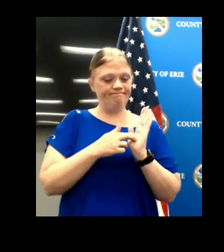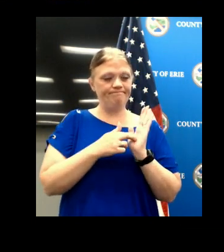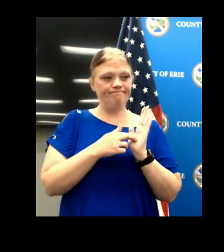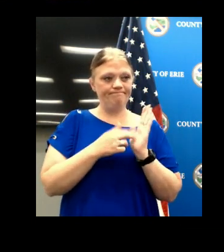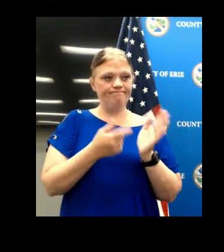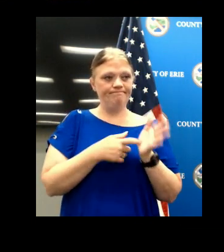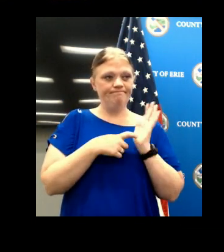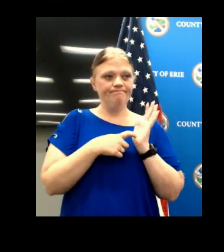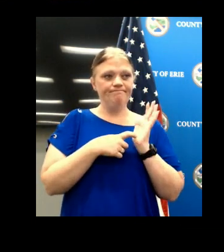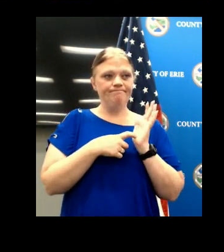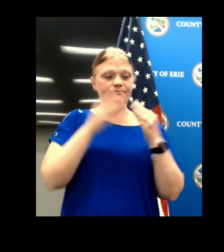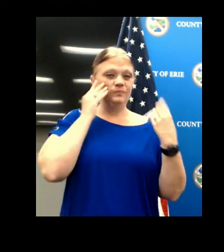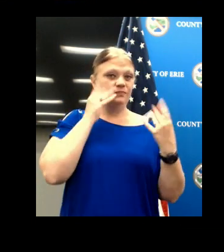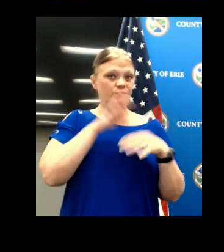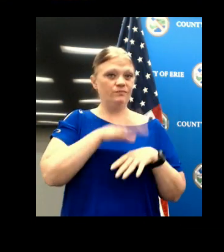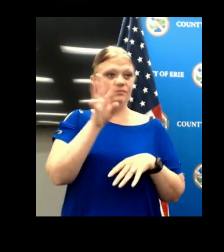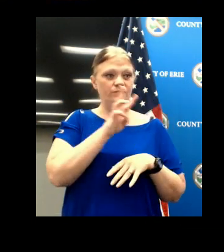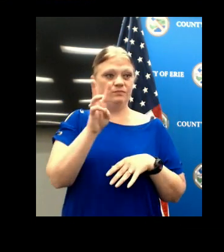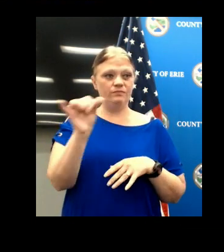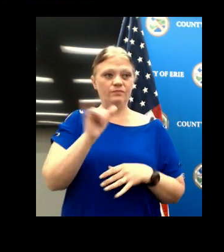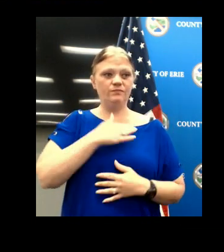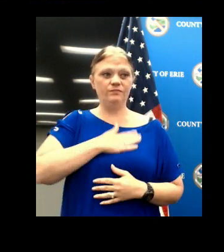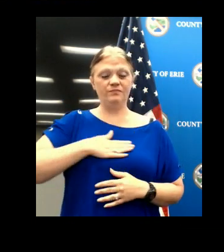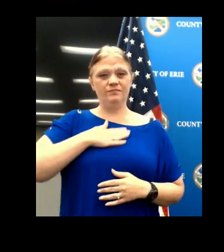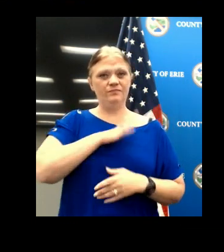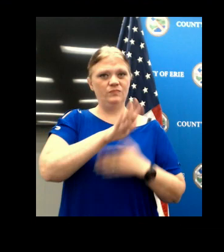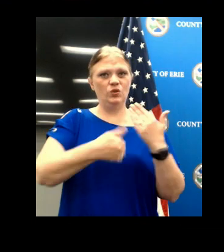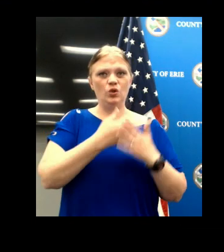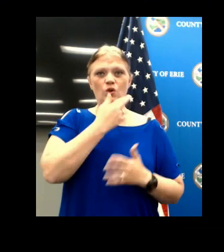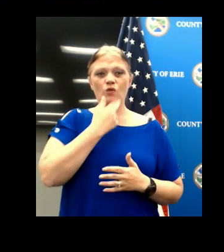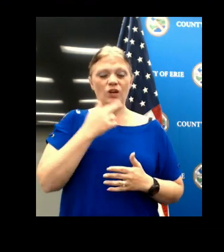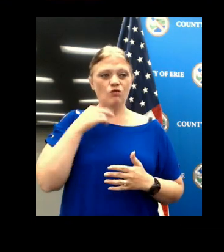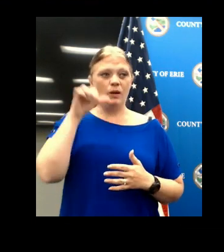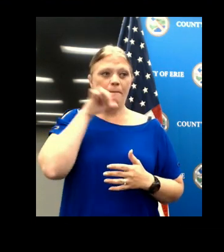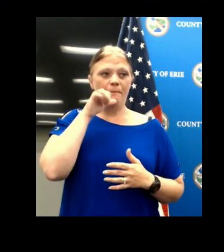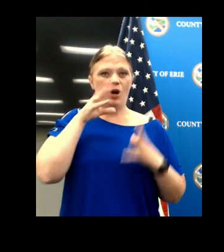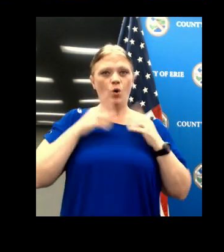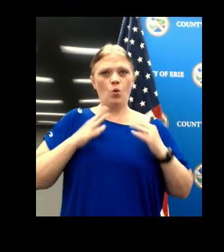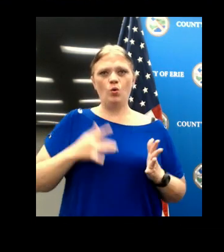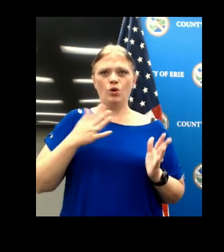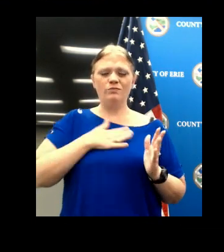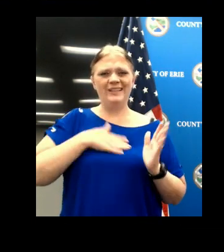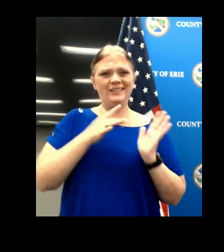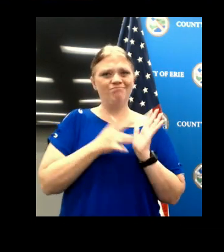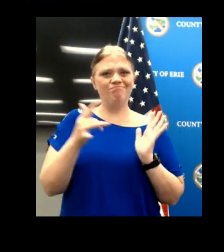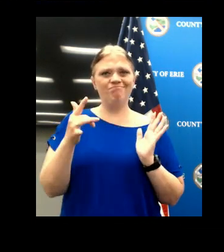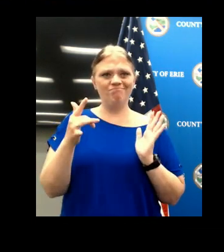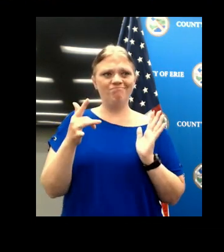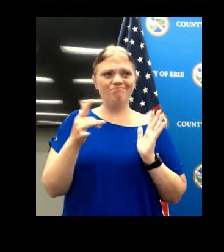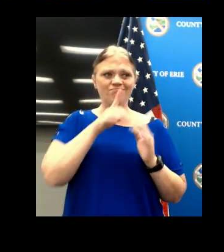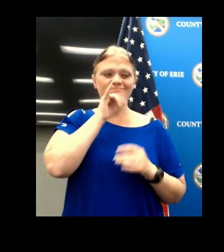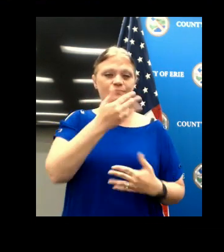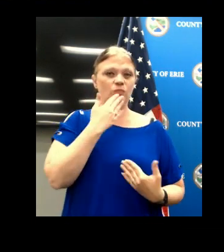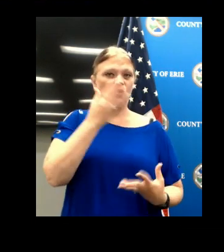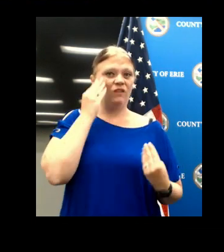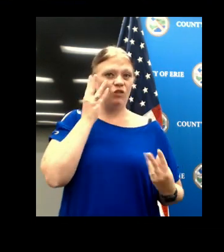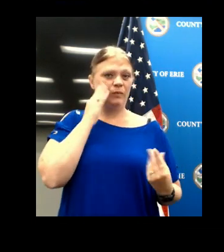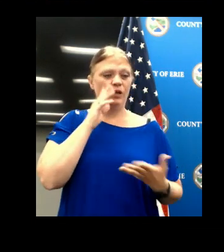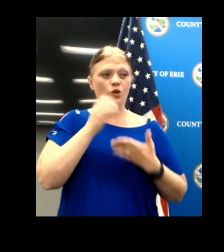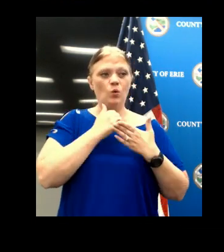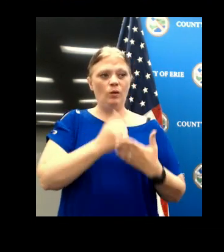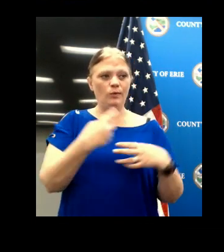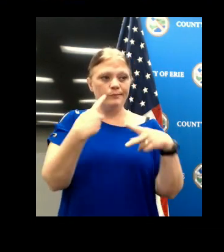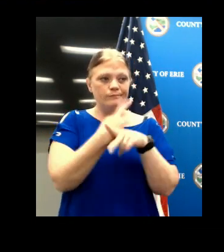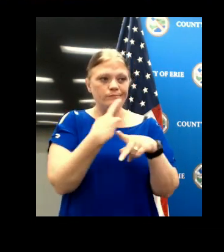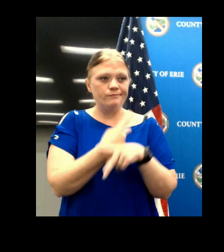information is on our website too, so please, all restaurant and bar owners, please take advantage of that. It's really good information to help you figure